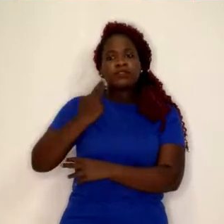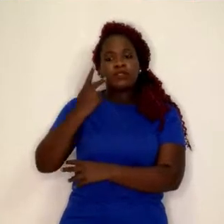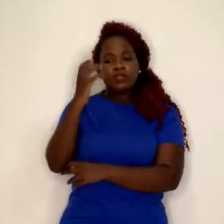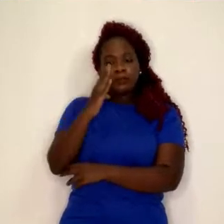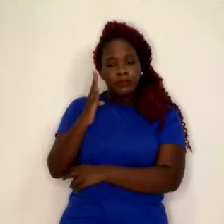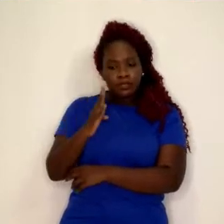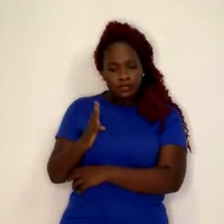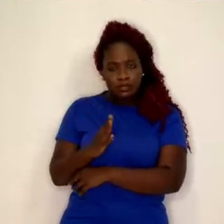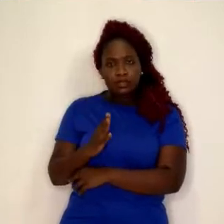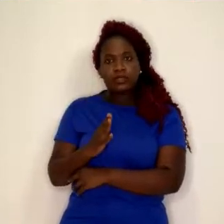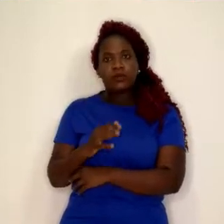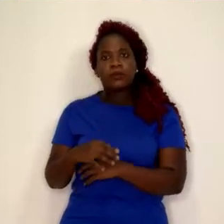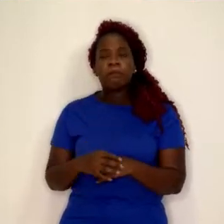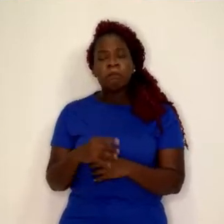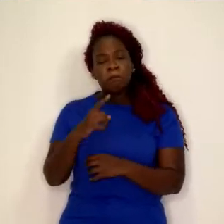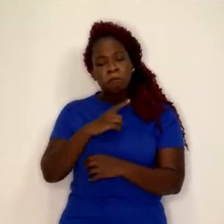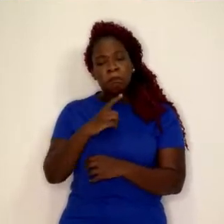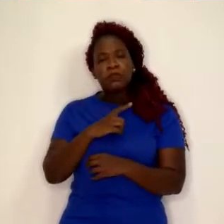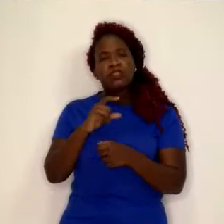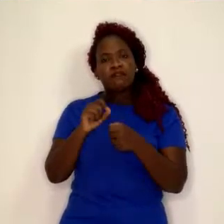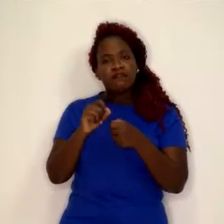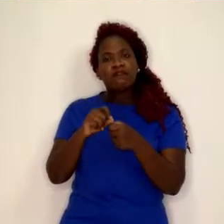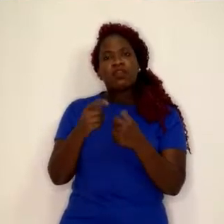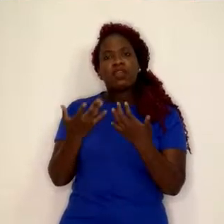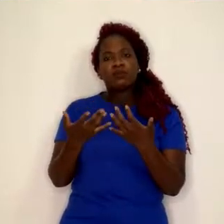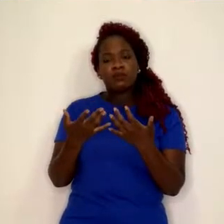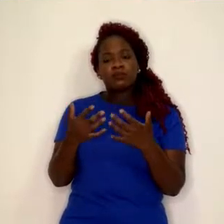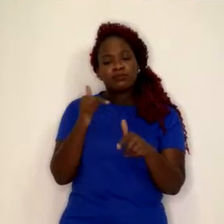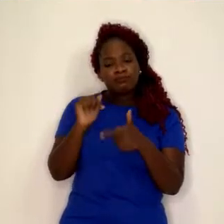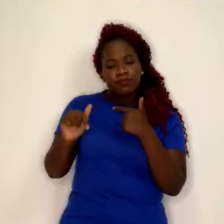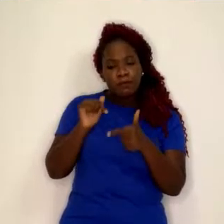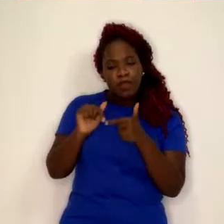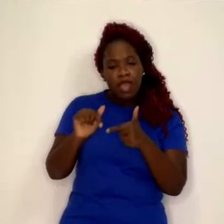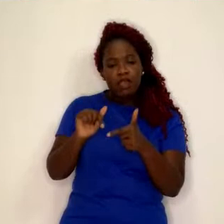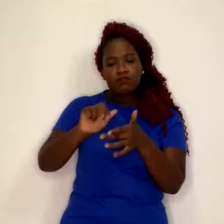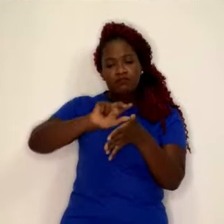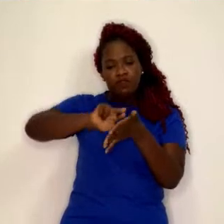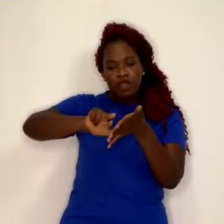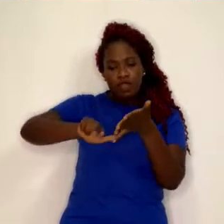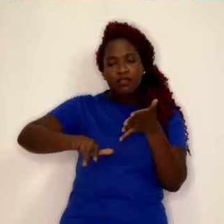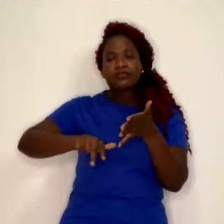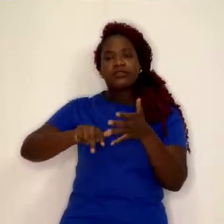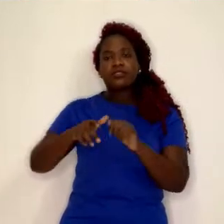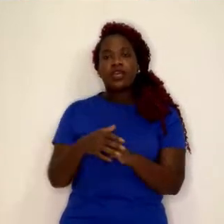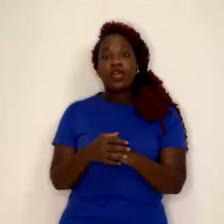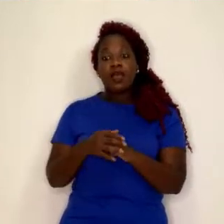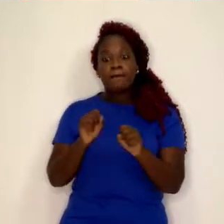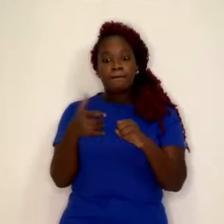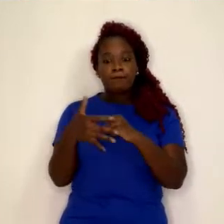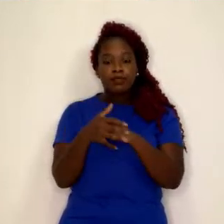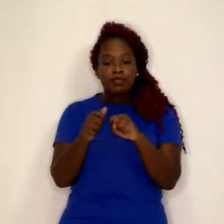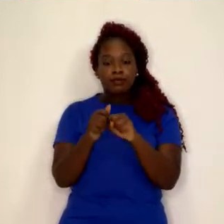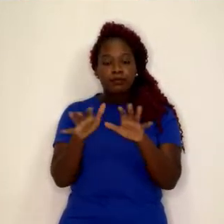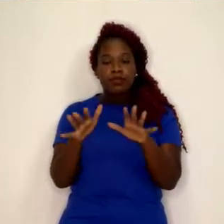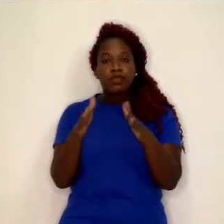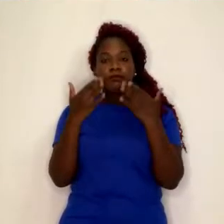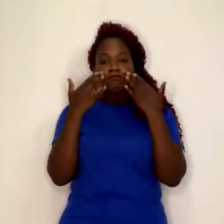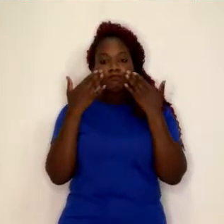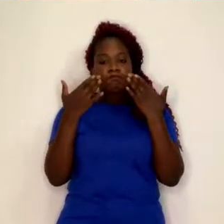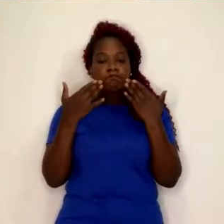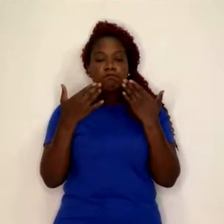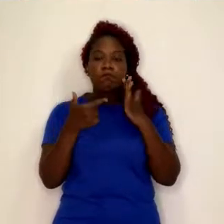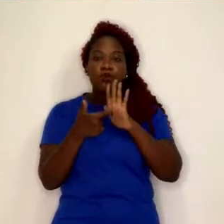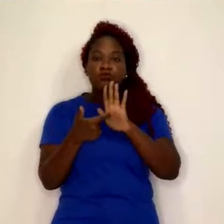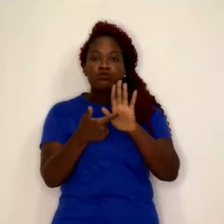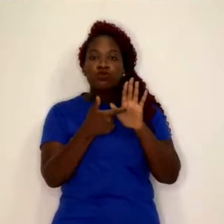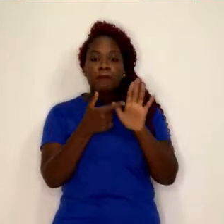in Brazil. We have made several initiatives, and I think that the pandemics have